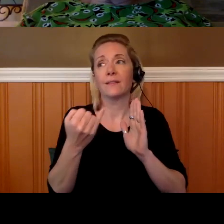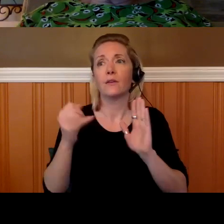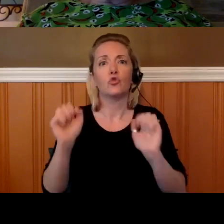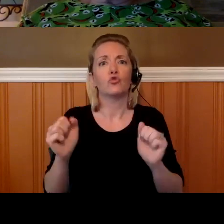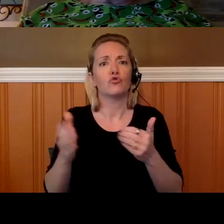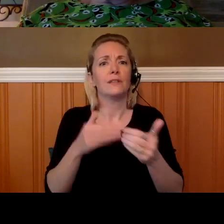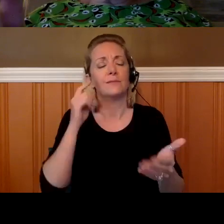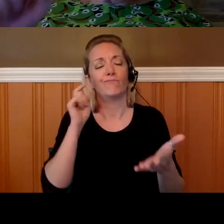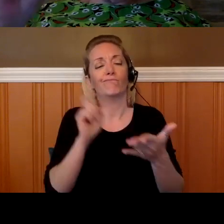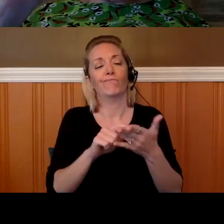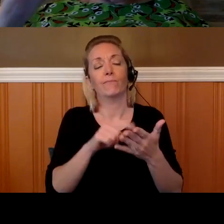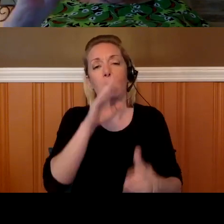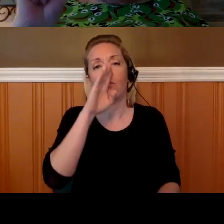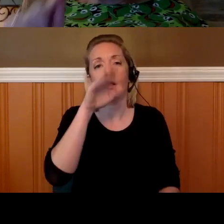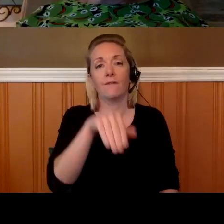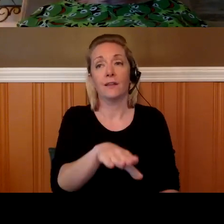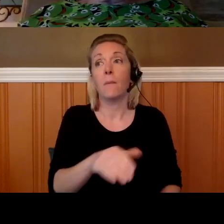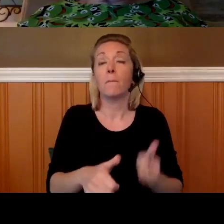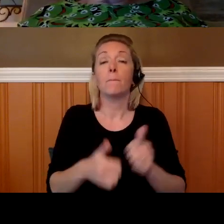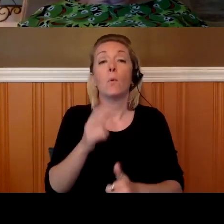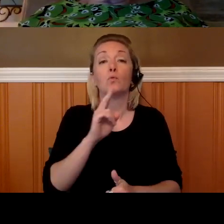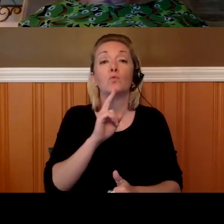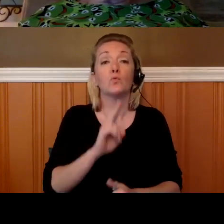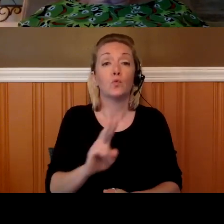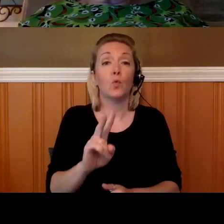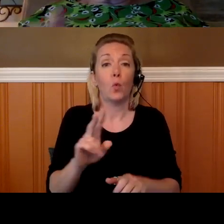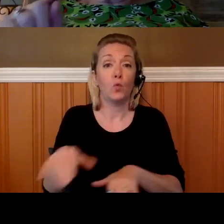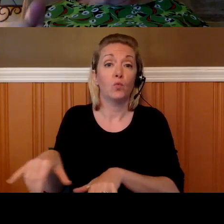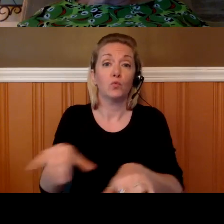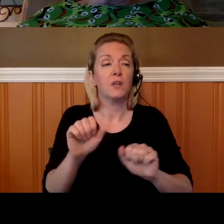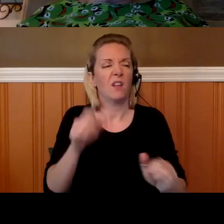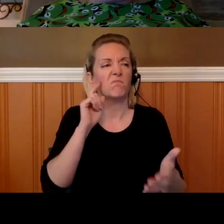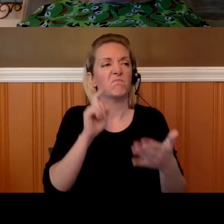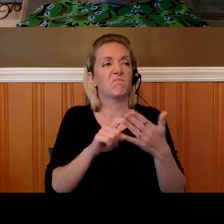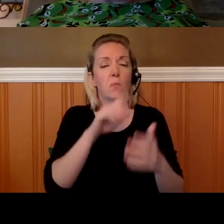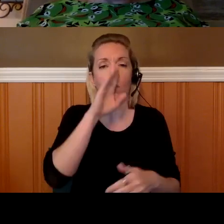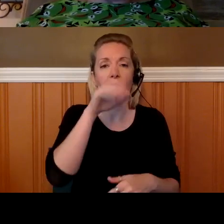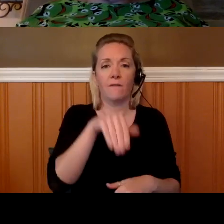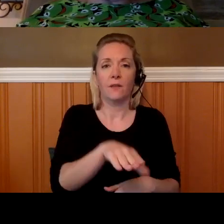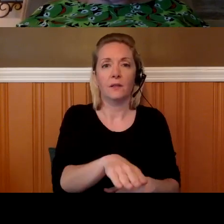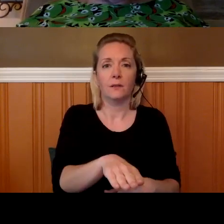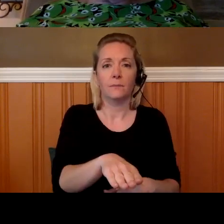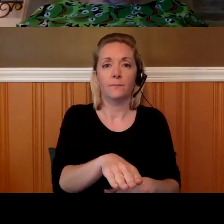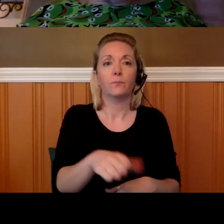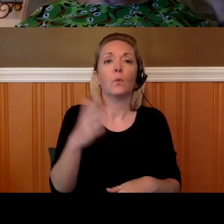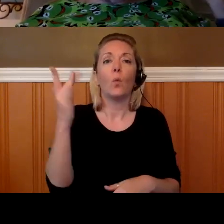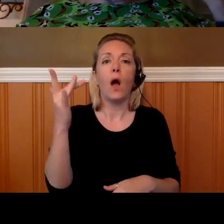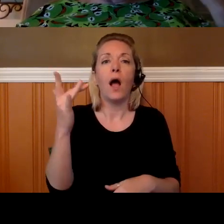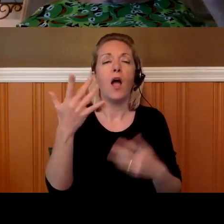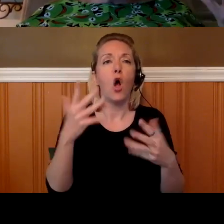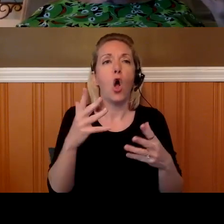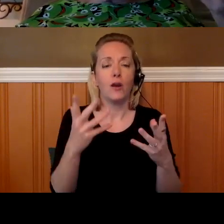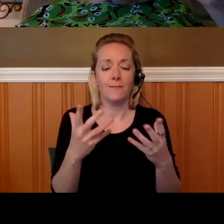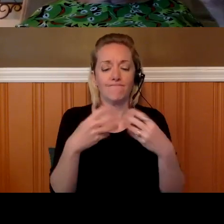elephant, almost every 2-year-old will be able to tell you that's an elephant. So what have they figured out that makes it